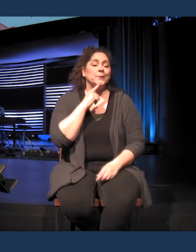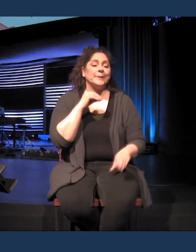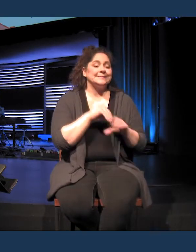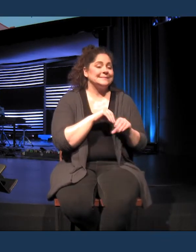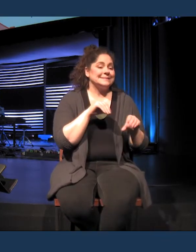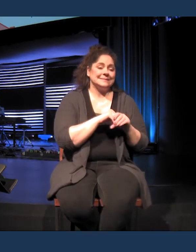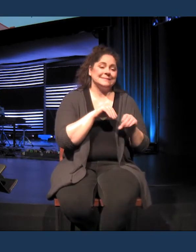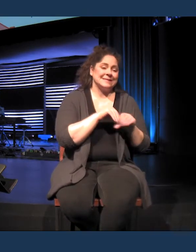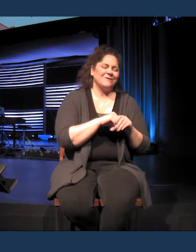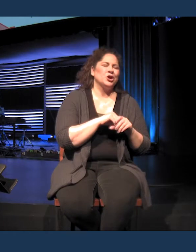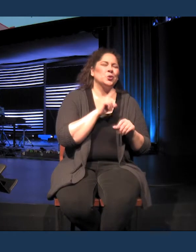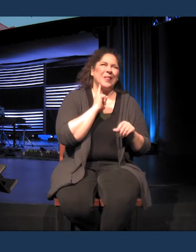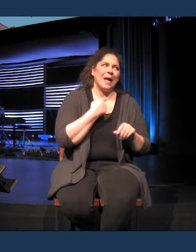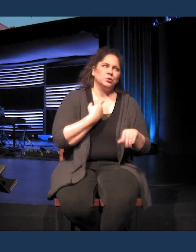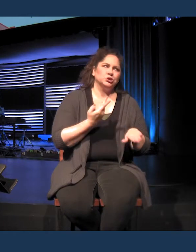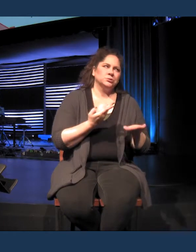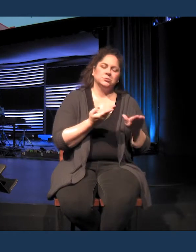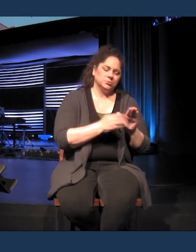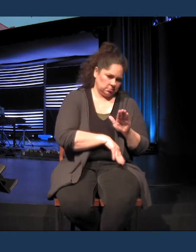a cheapskate. And so